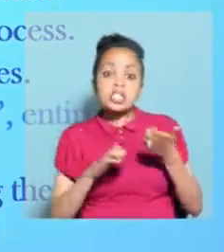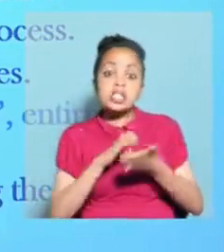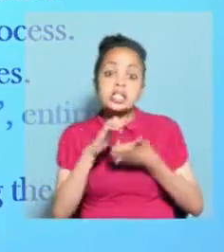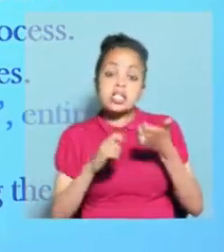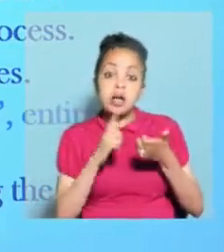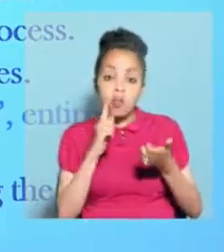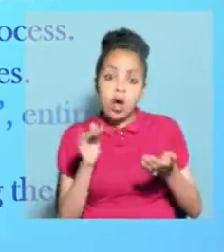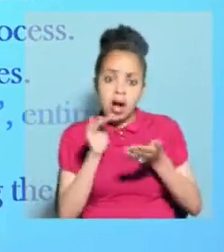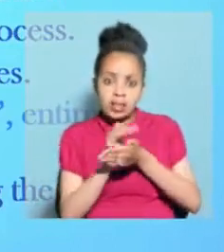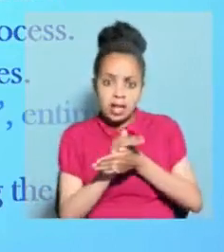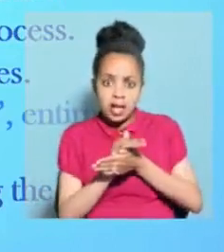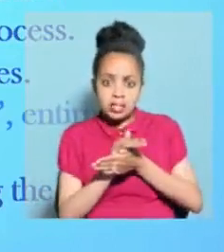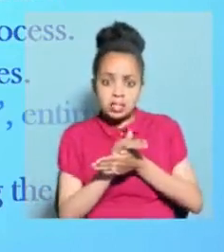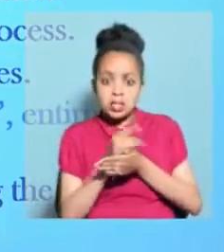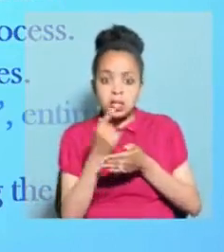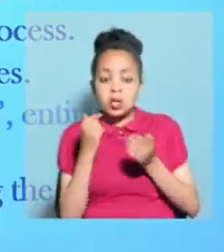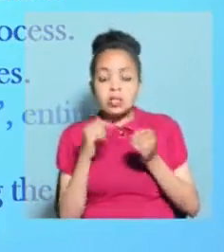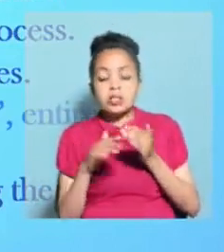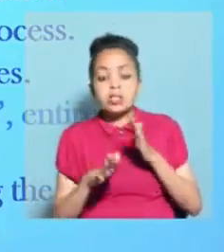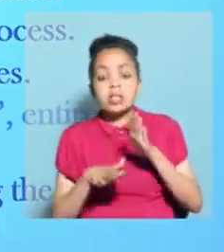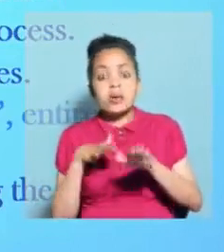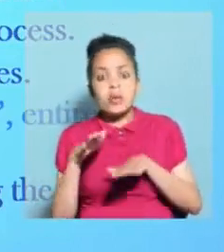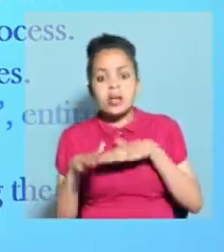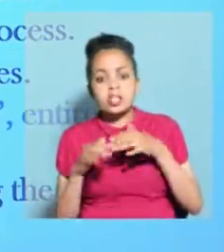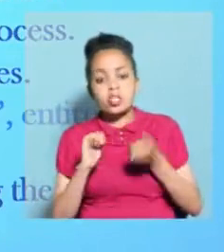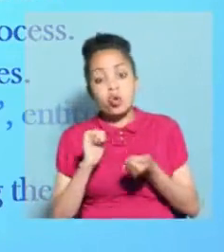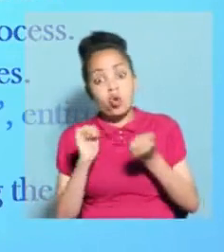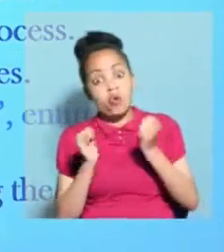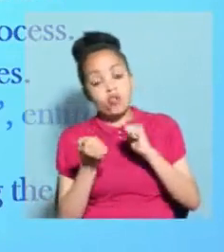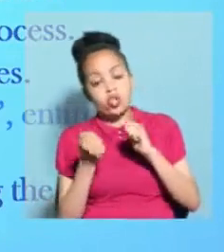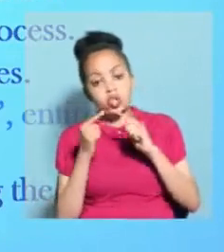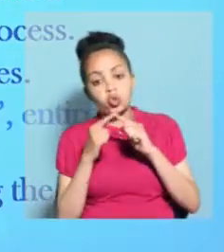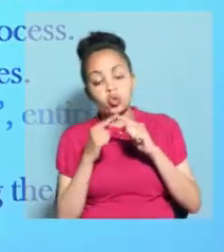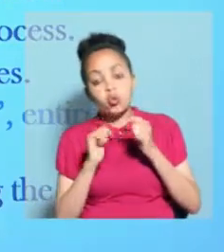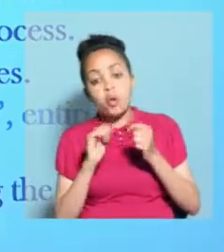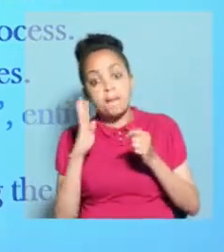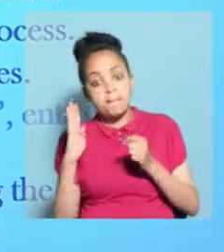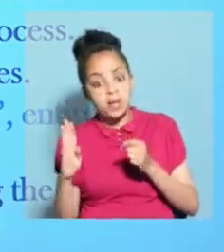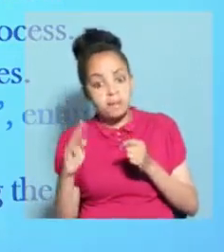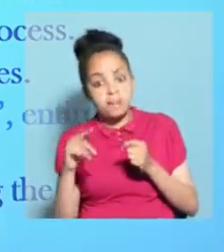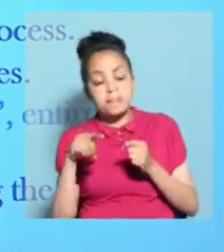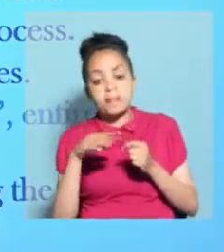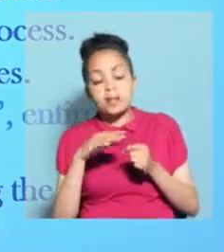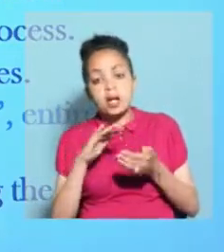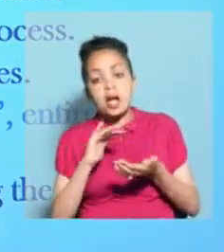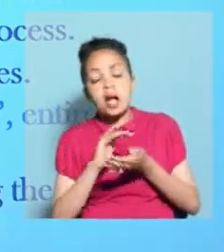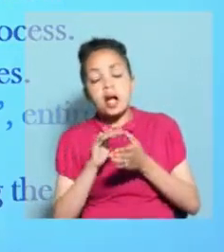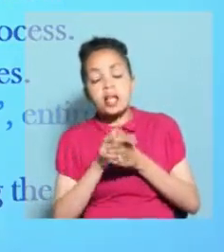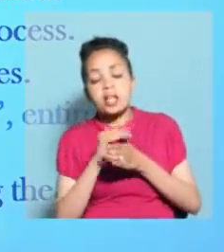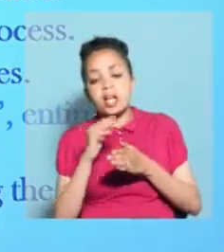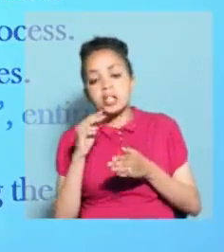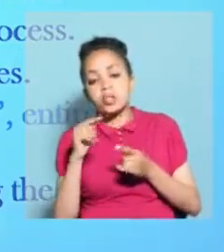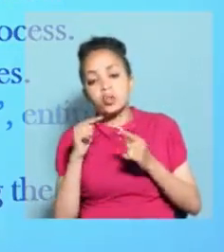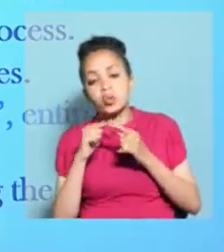1, which catalyzes the rate to become convert into that of intermediate. And they are catalyzed by enzyme 2